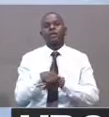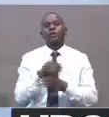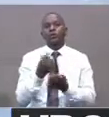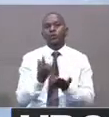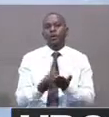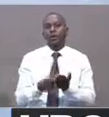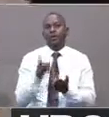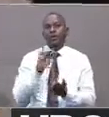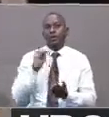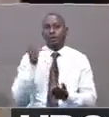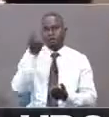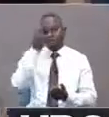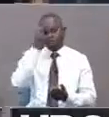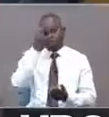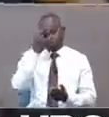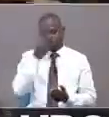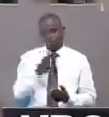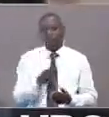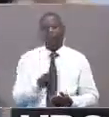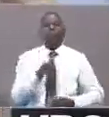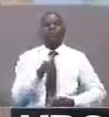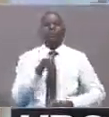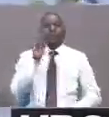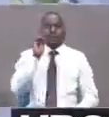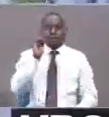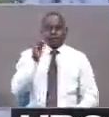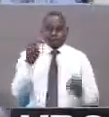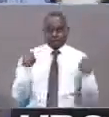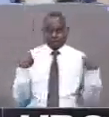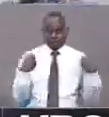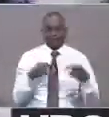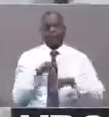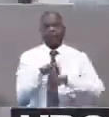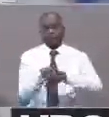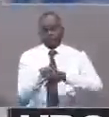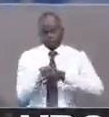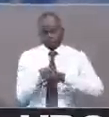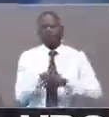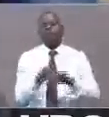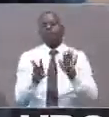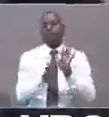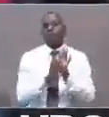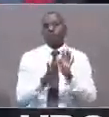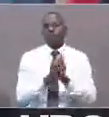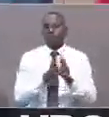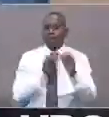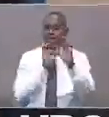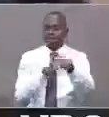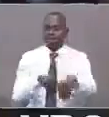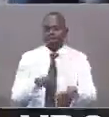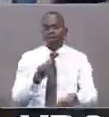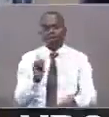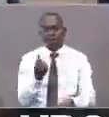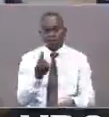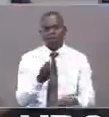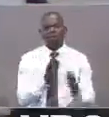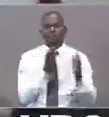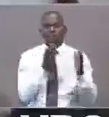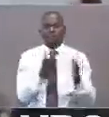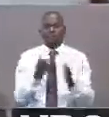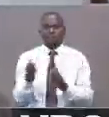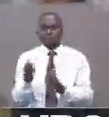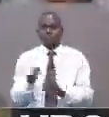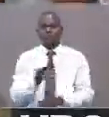look. Senior government officials and the British High Commission have witnessed the groundbreaking of the first phase of the